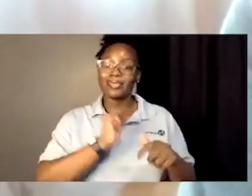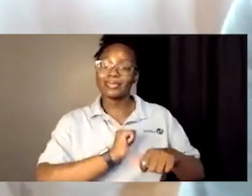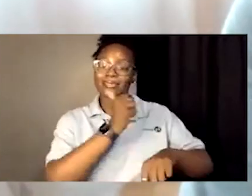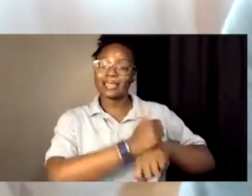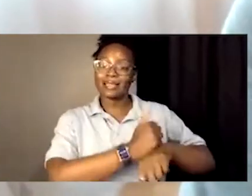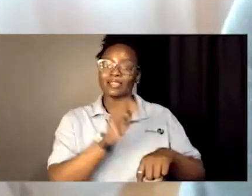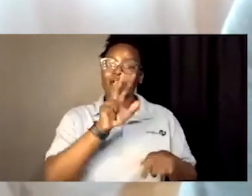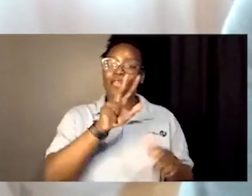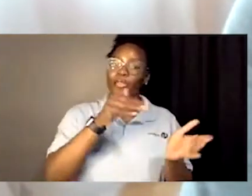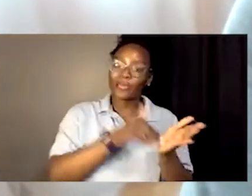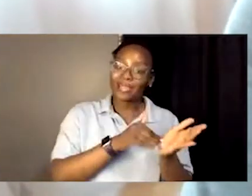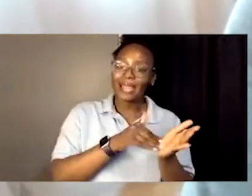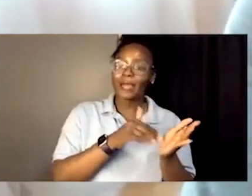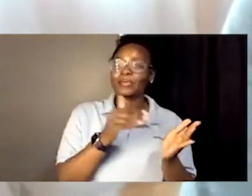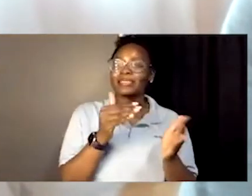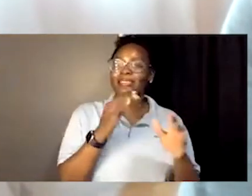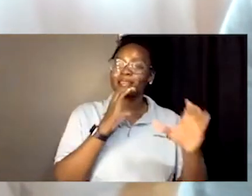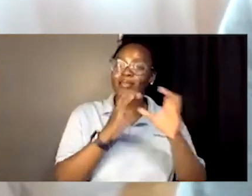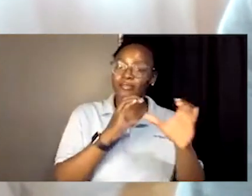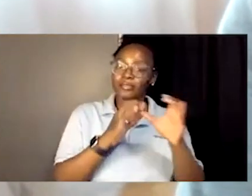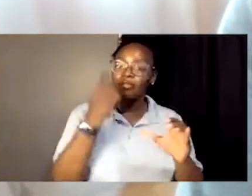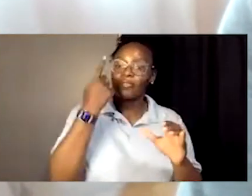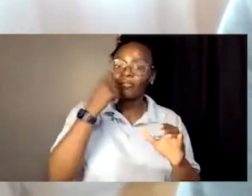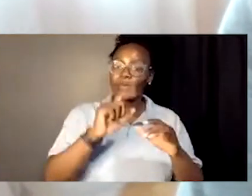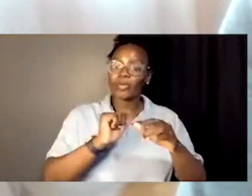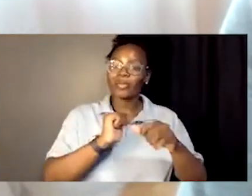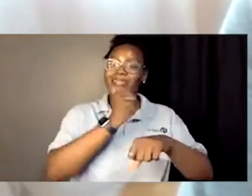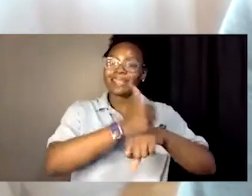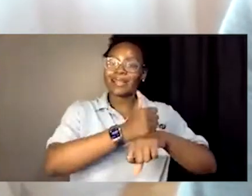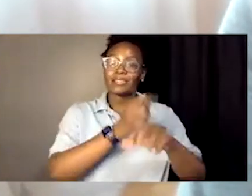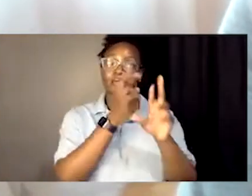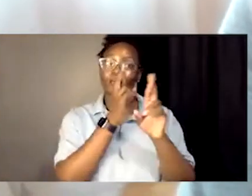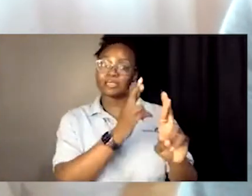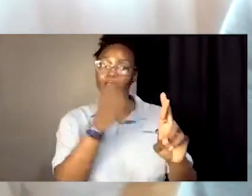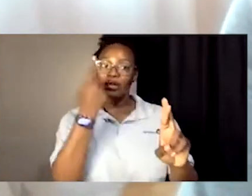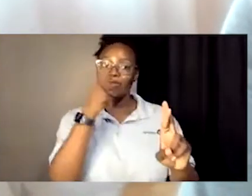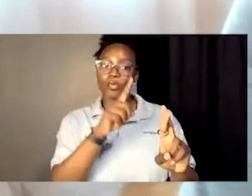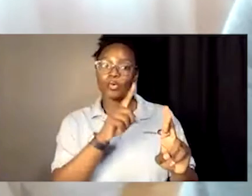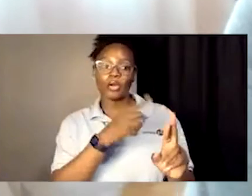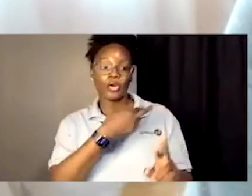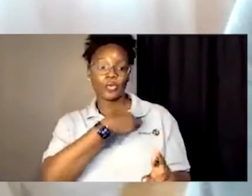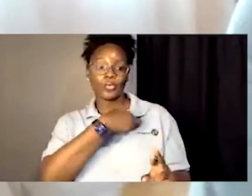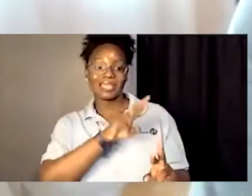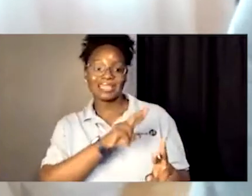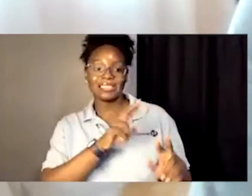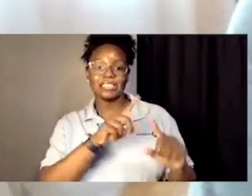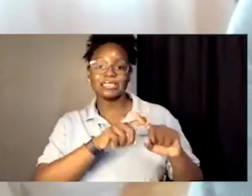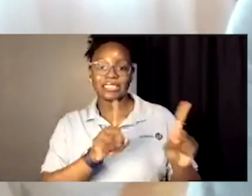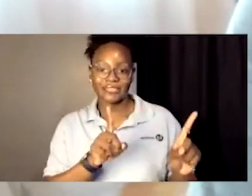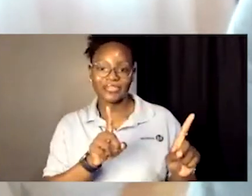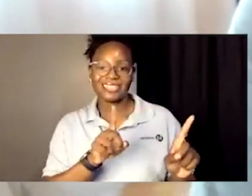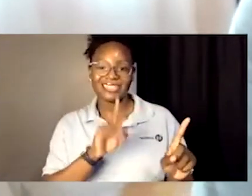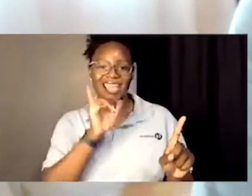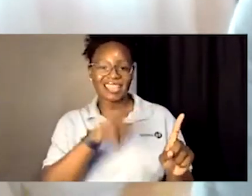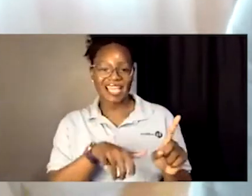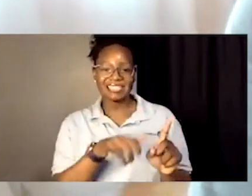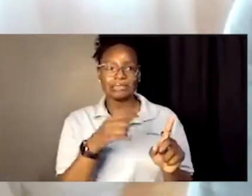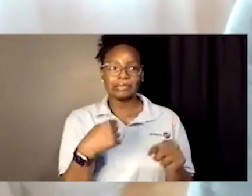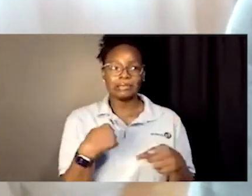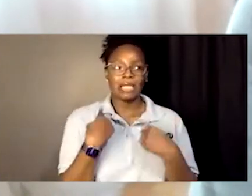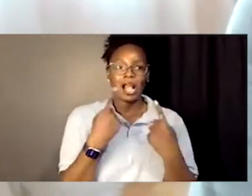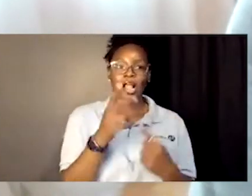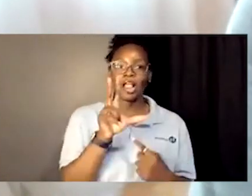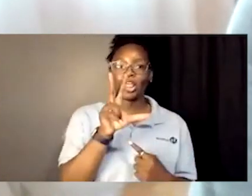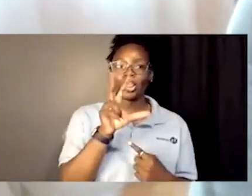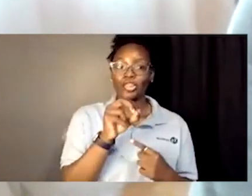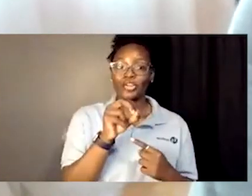Building Respect for Religious Difference. Tannenbaum is celebrating its 30th anniversary this year, and the screening and the